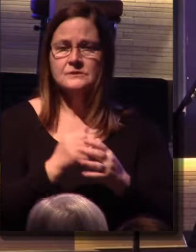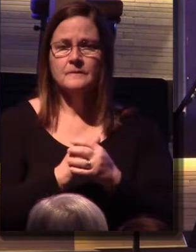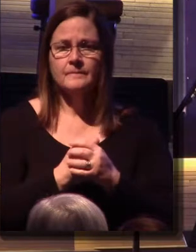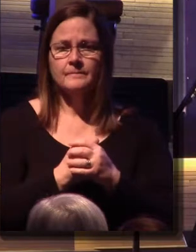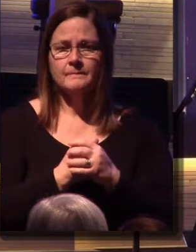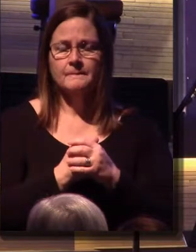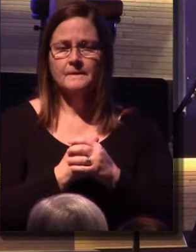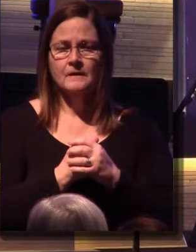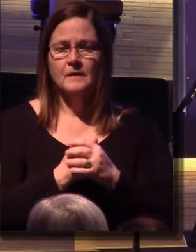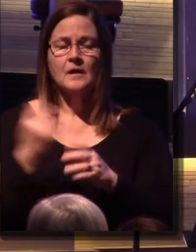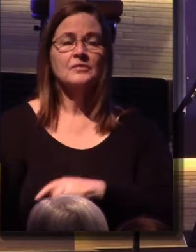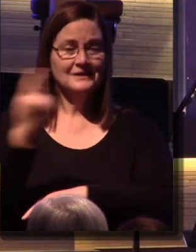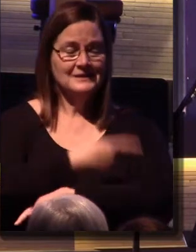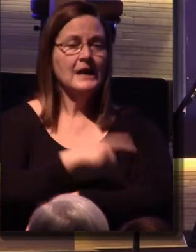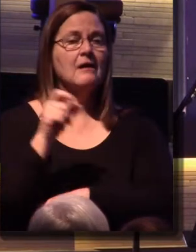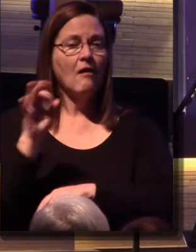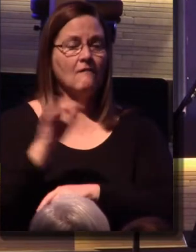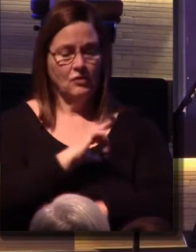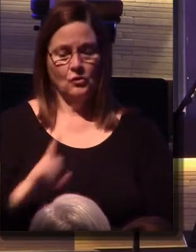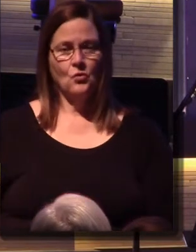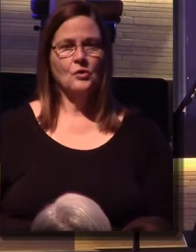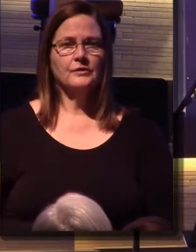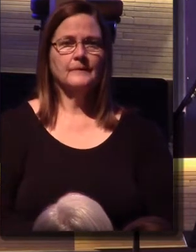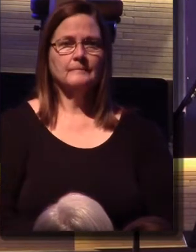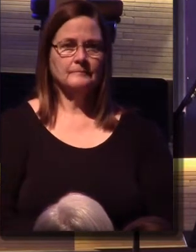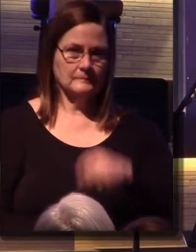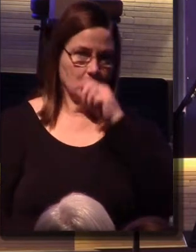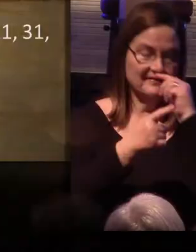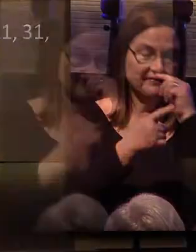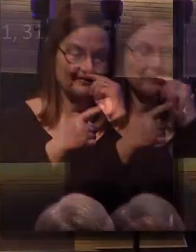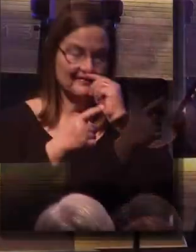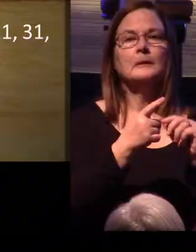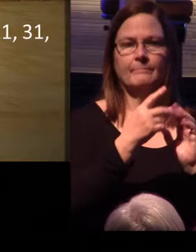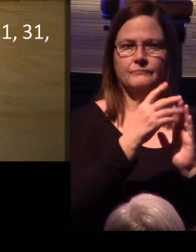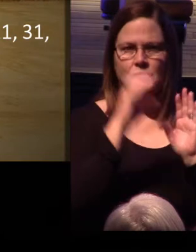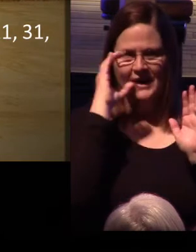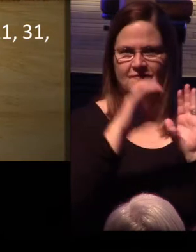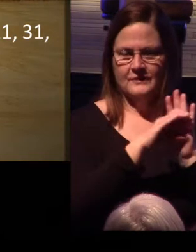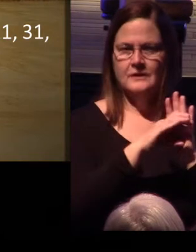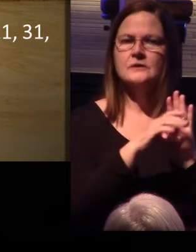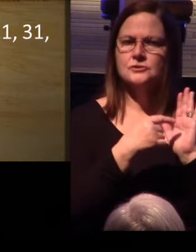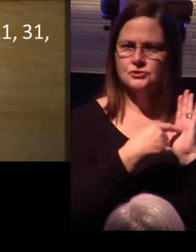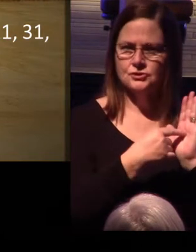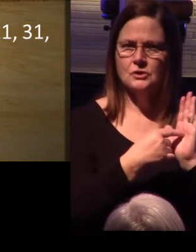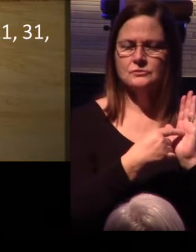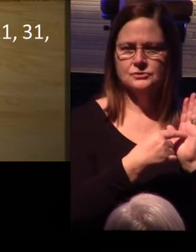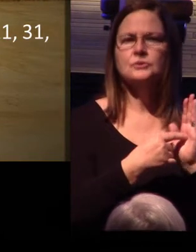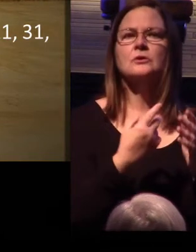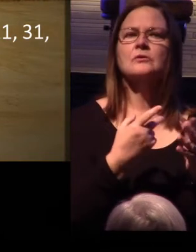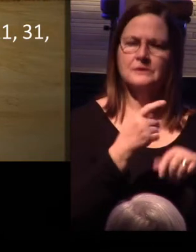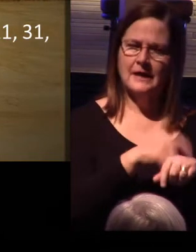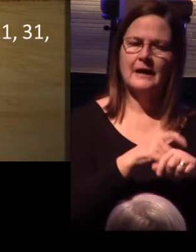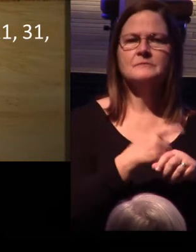prideful kingdoms is the day of the Lord. And so this little graphic shows you uses of the